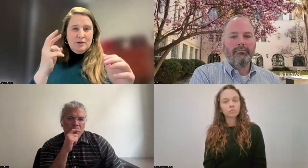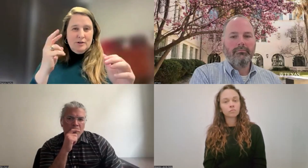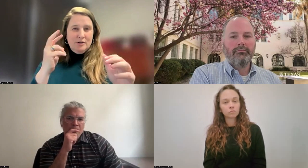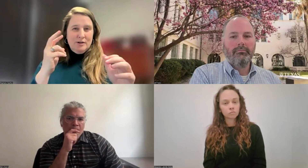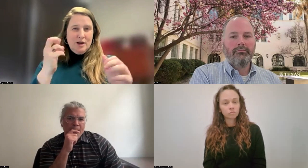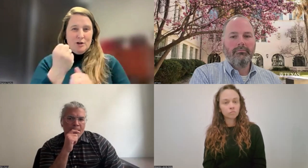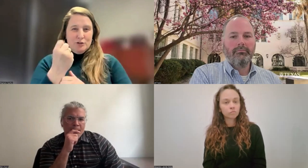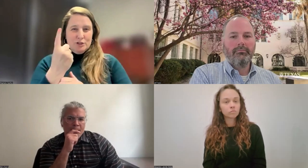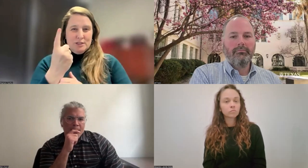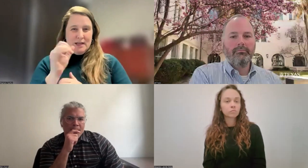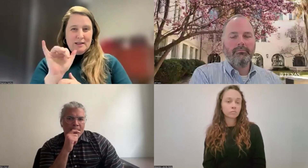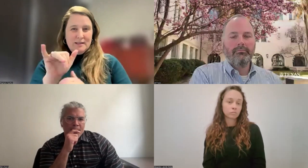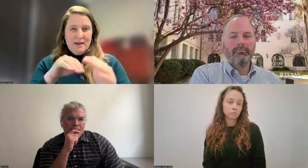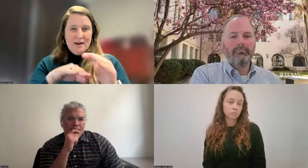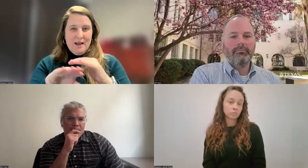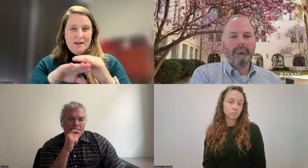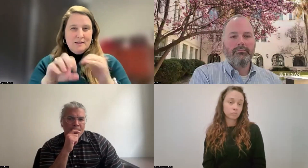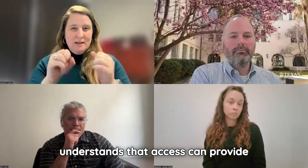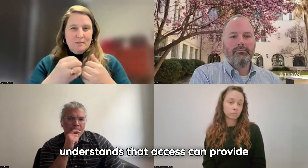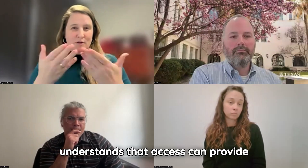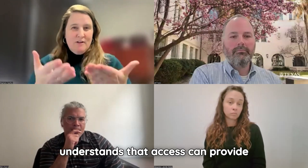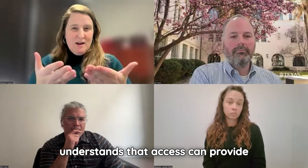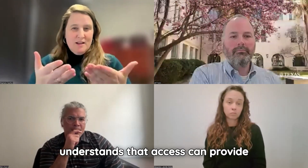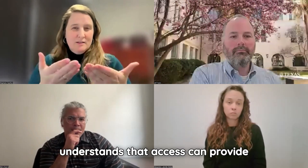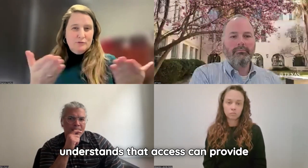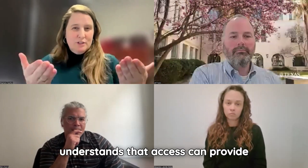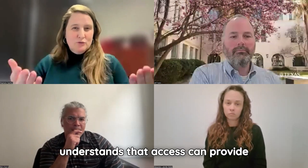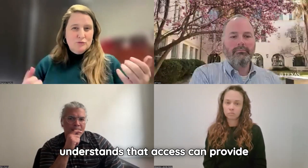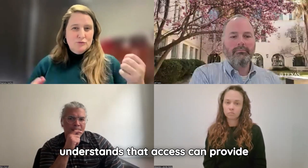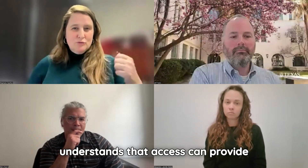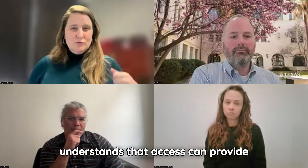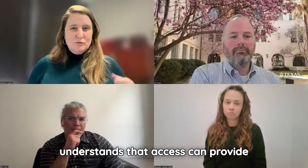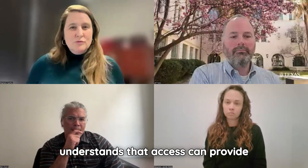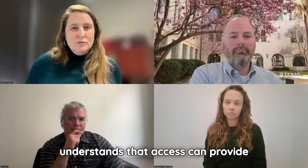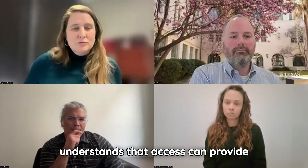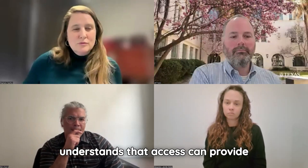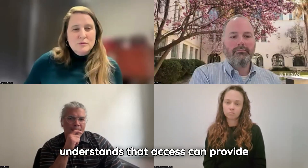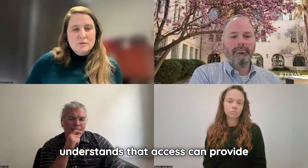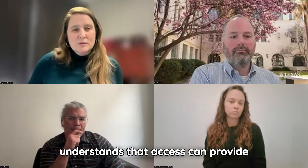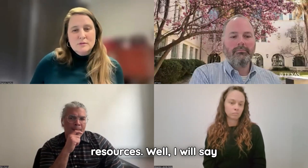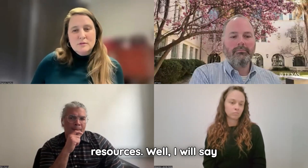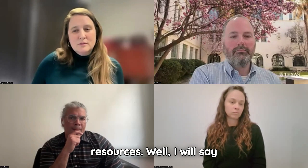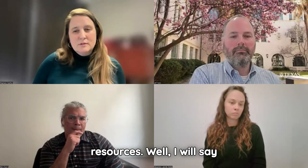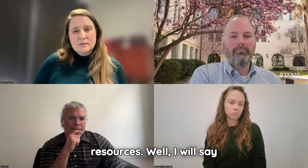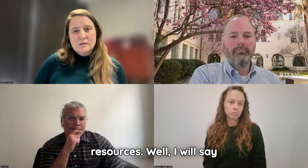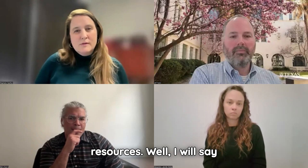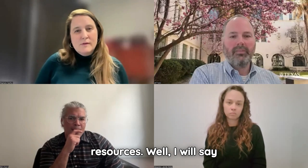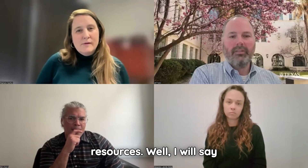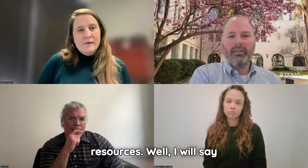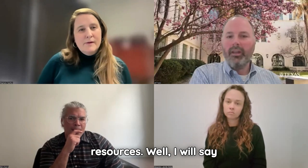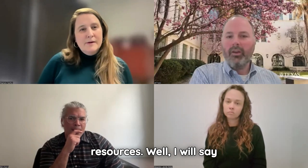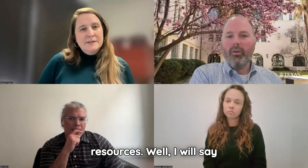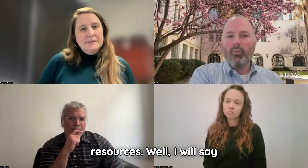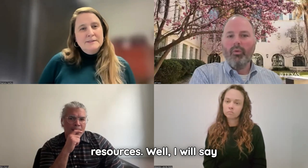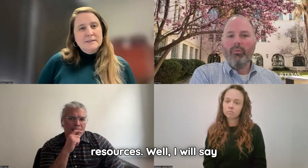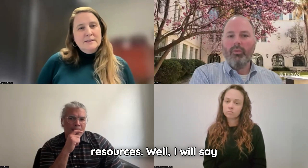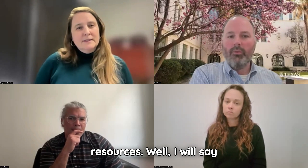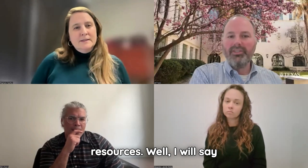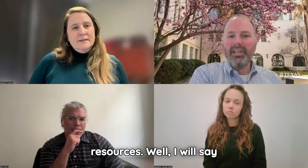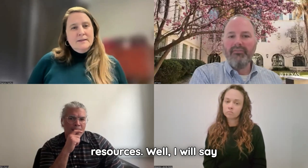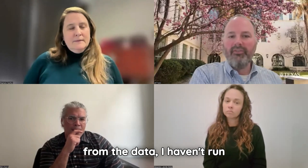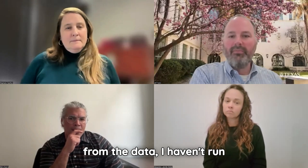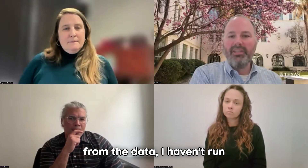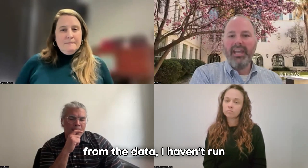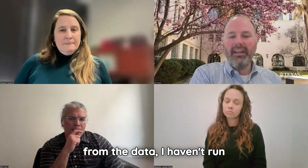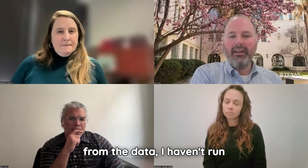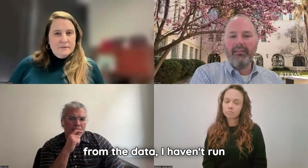general um, understands that access can provide resources. Well,